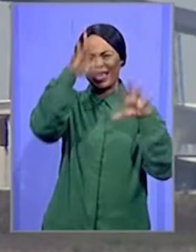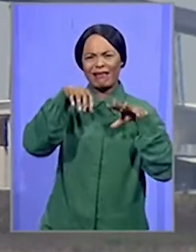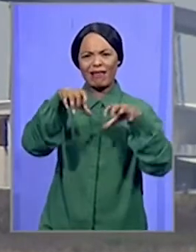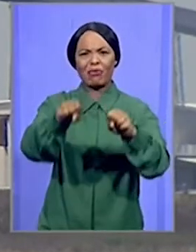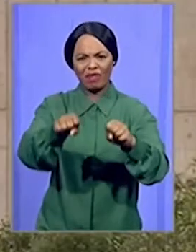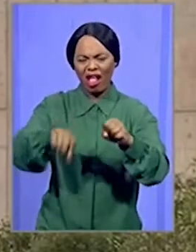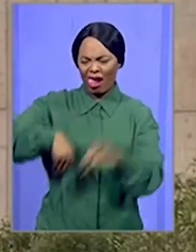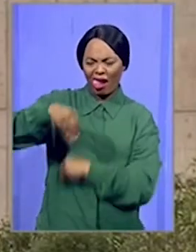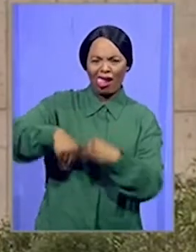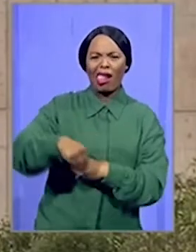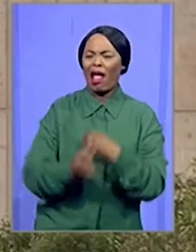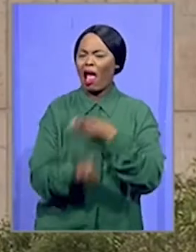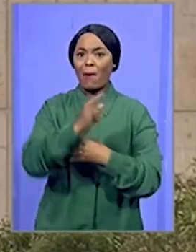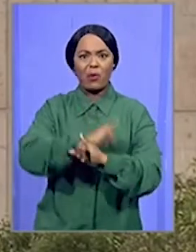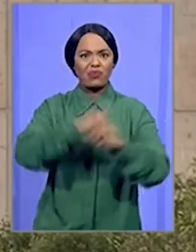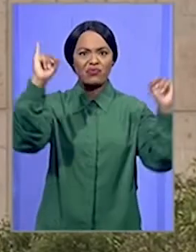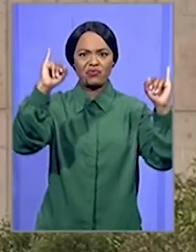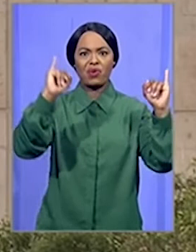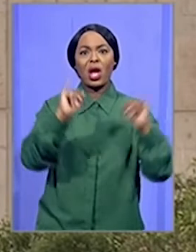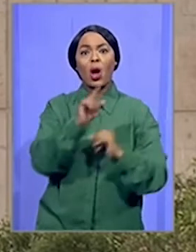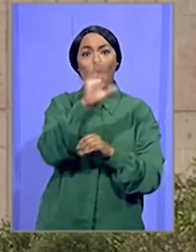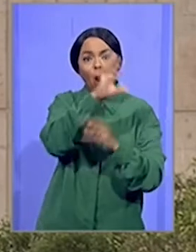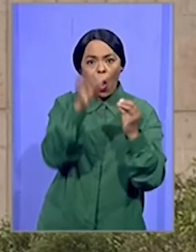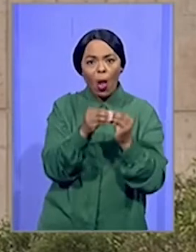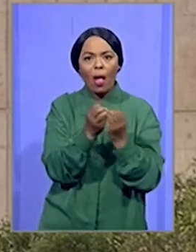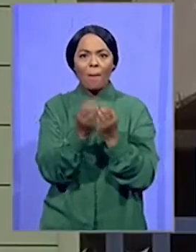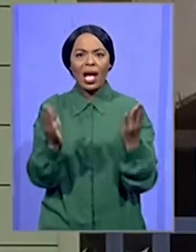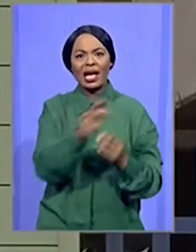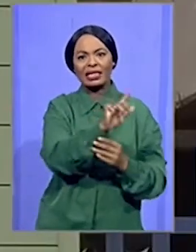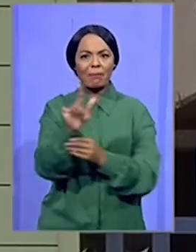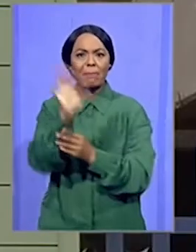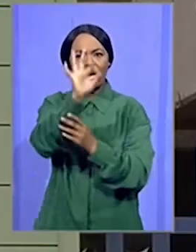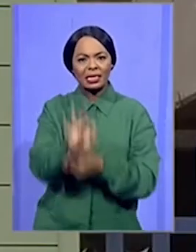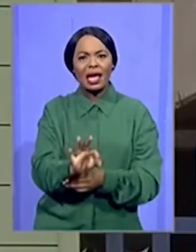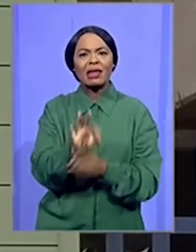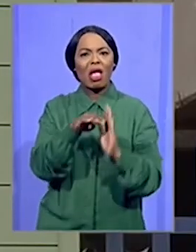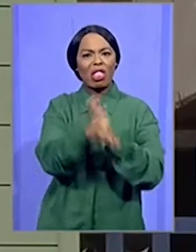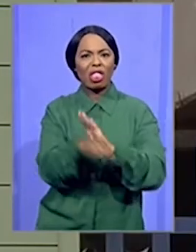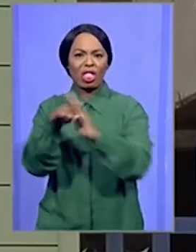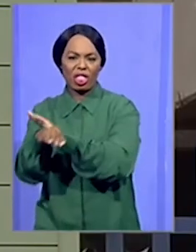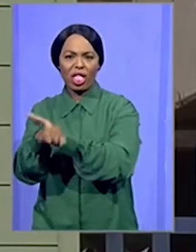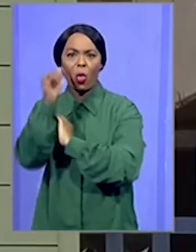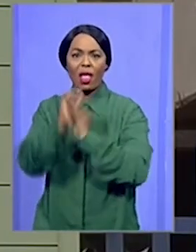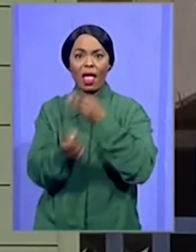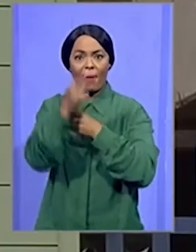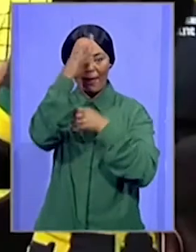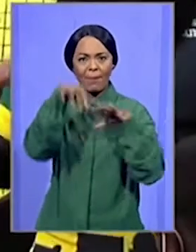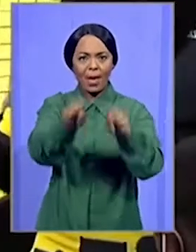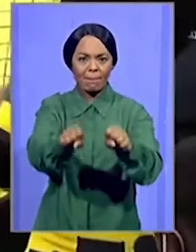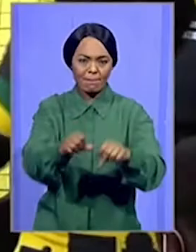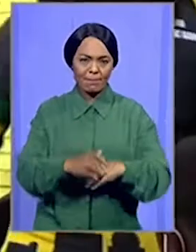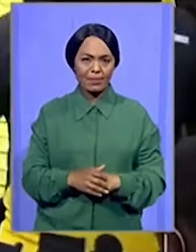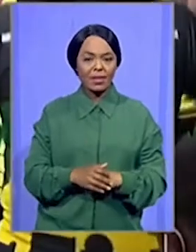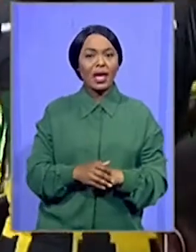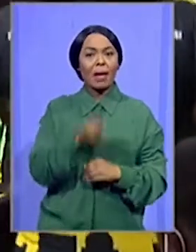nko. Bobedi di lahlegetšwe ke diperesente tše 97 tša mašeleng a wa lobilwego nakong ya go goga ga mmuso ka nko.